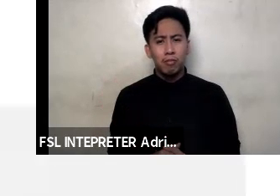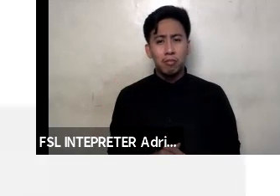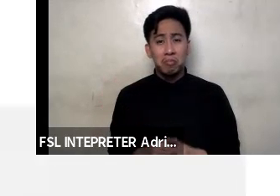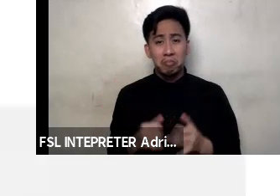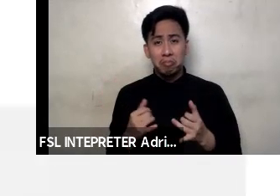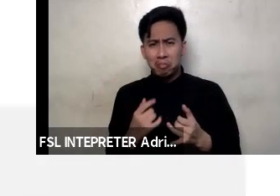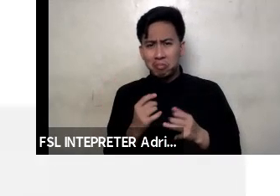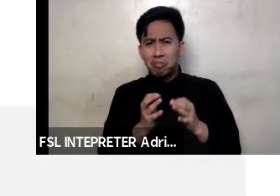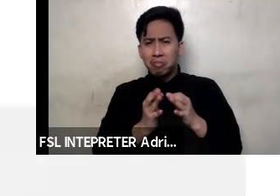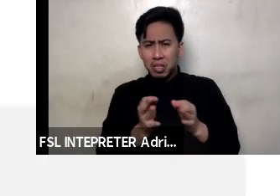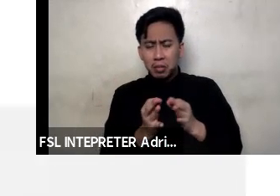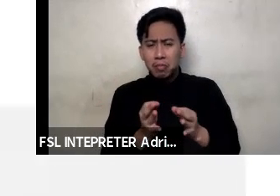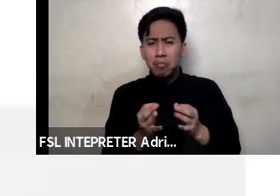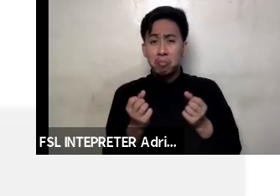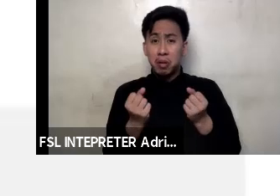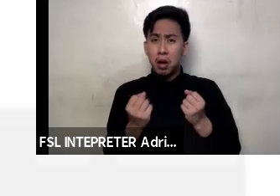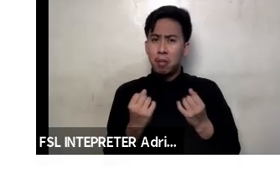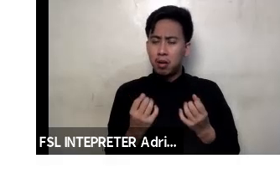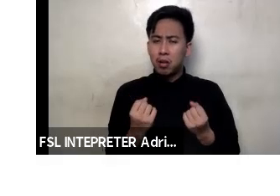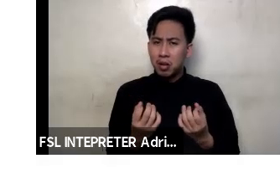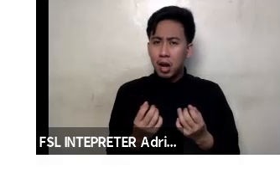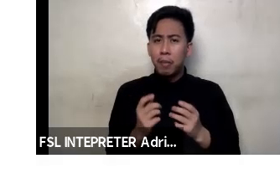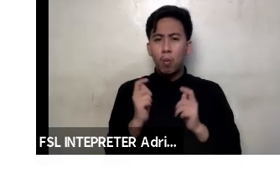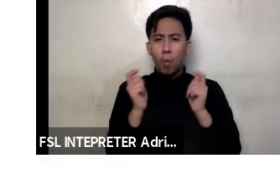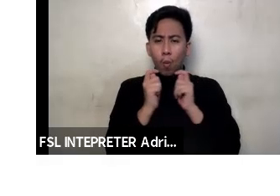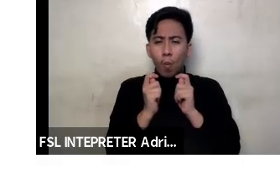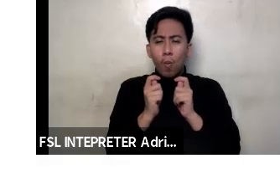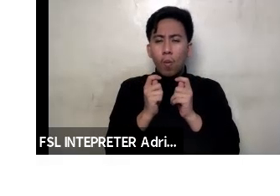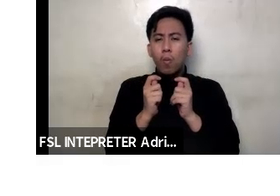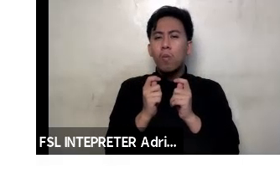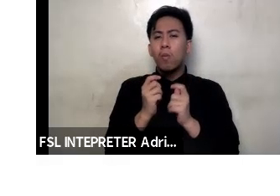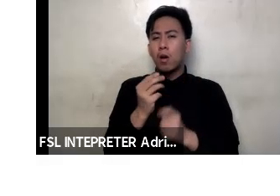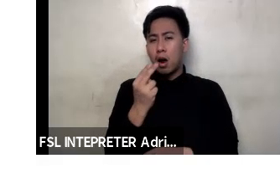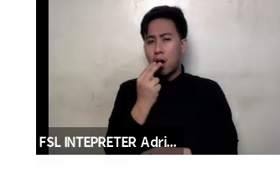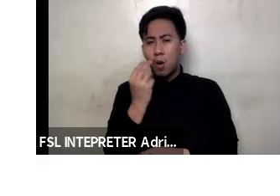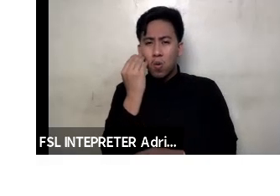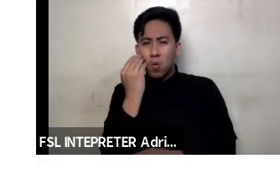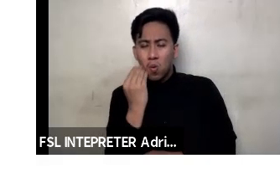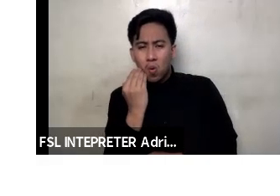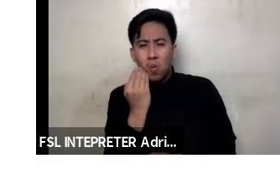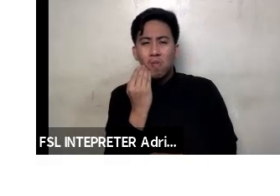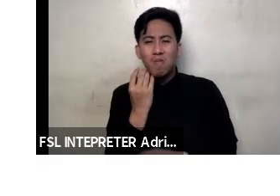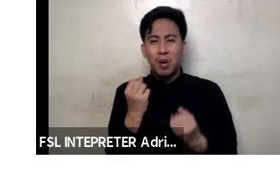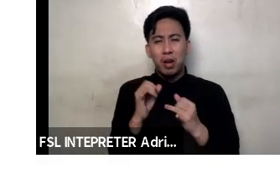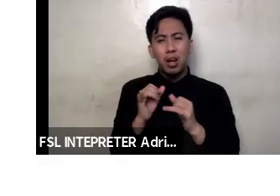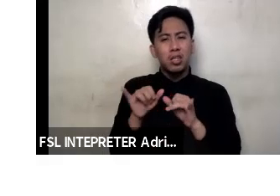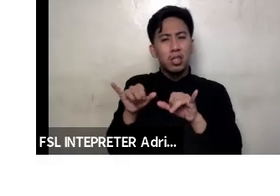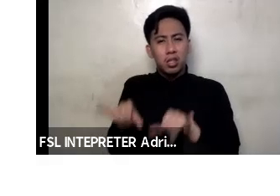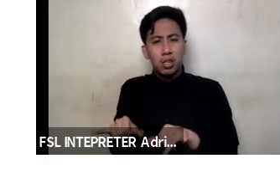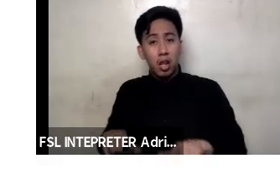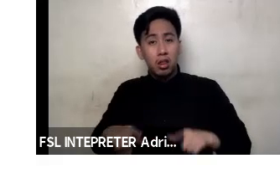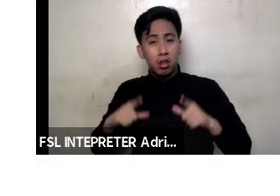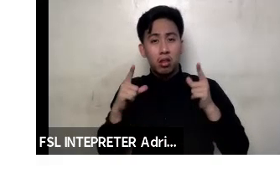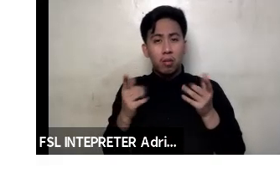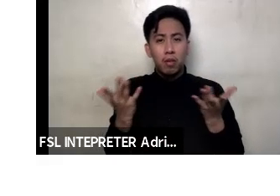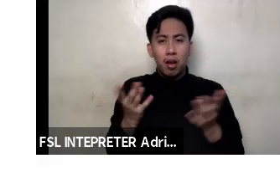followed by Africa at 282 million. Now, looking at the food insecure people from 2014 to 2020, you can